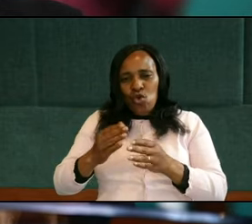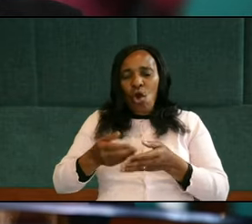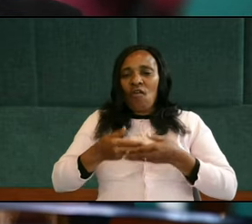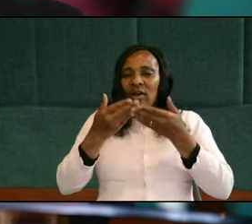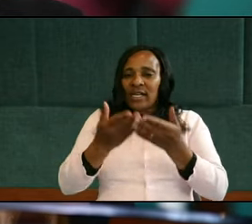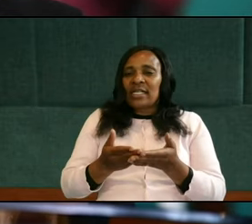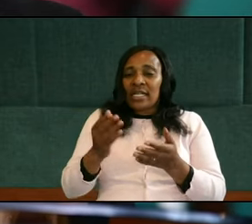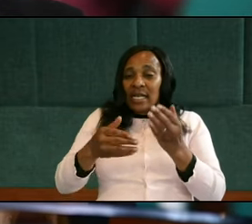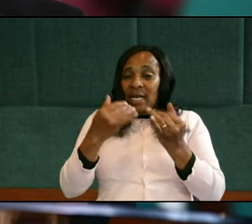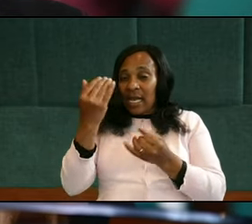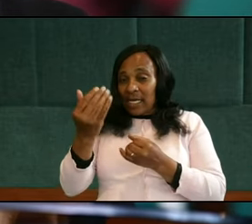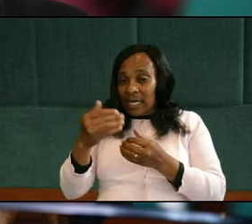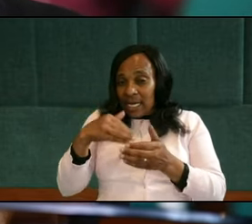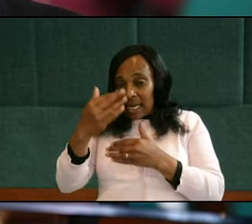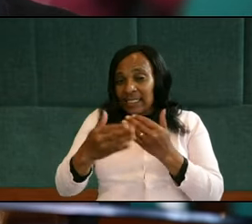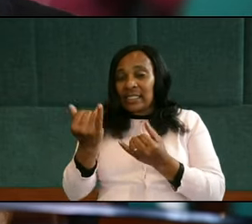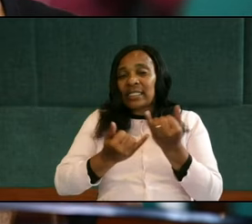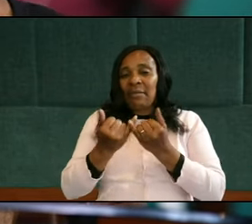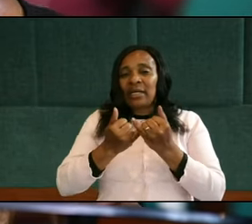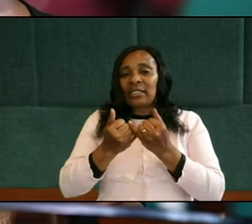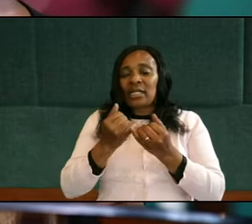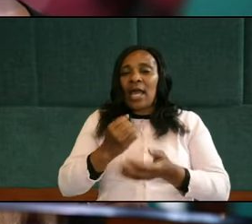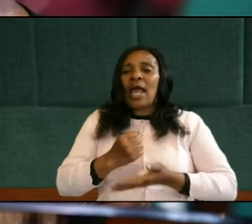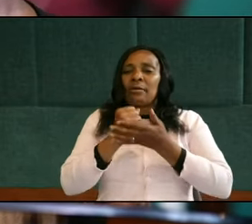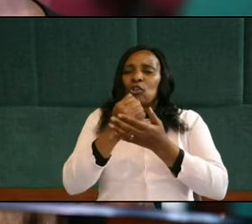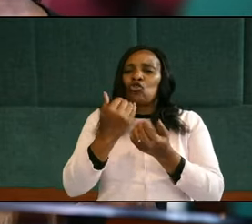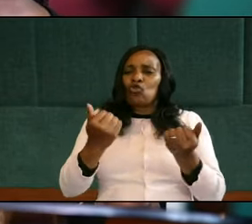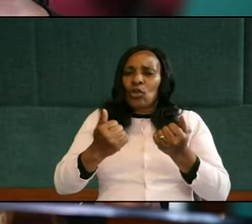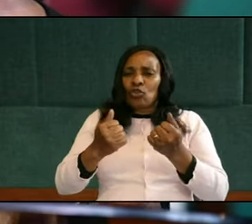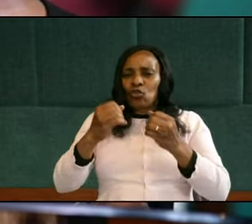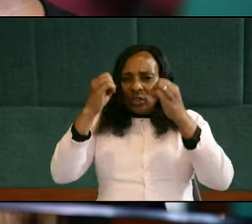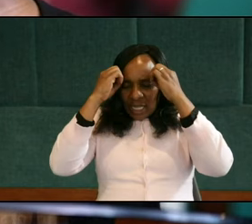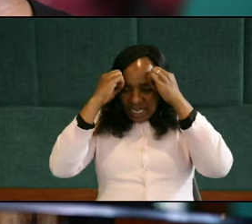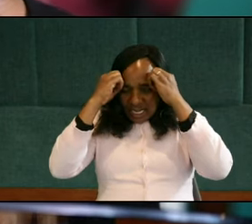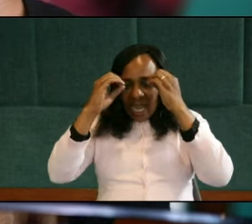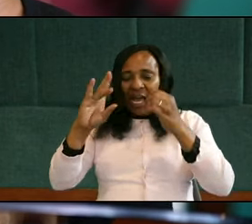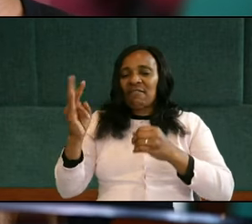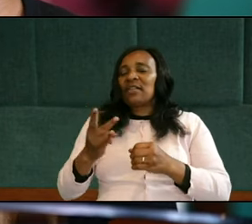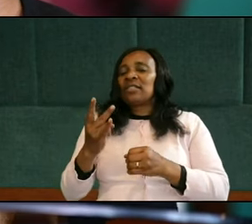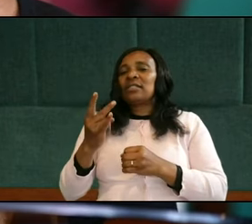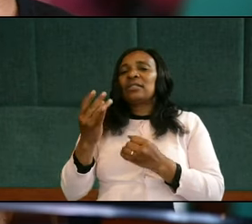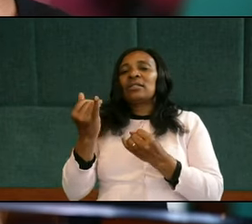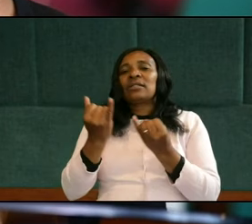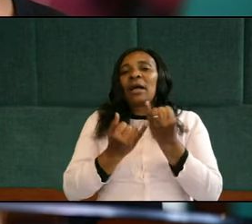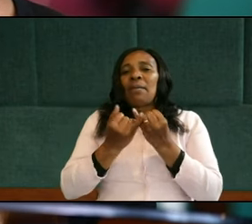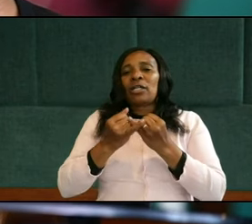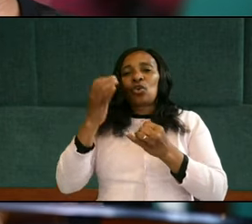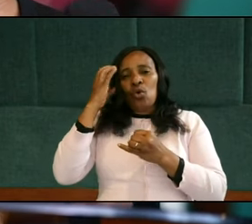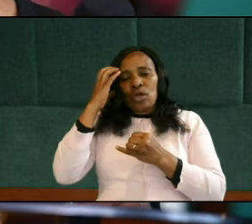more students study at the Seventh-day Adventist Nursing and Midwifery Training College.